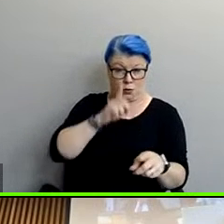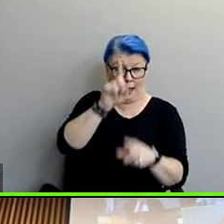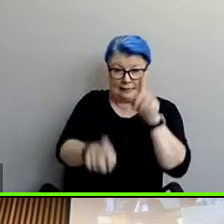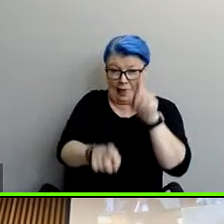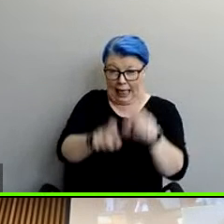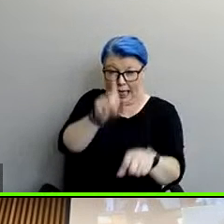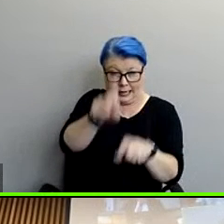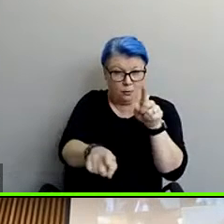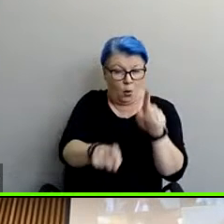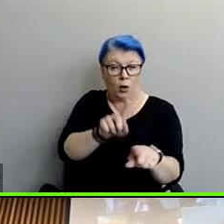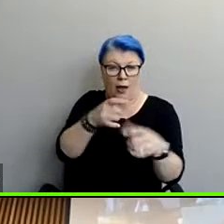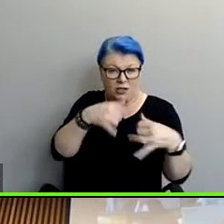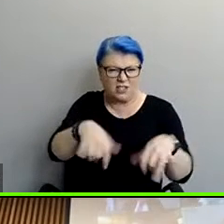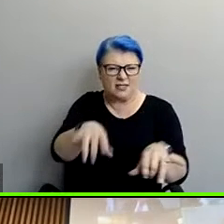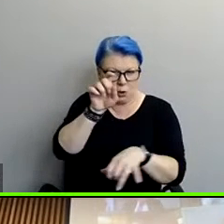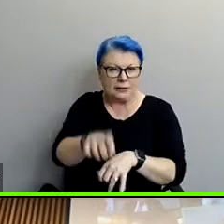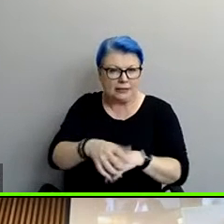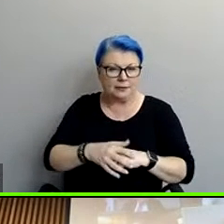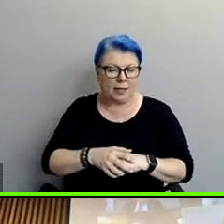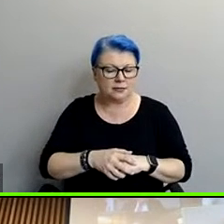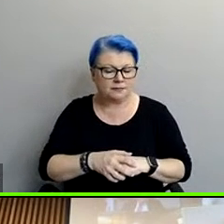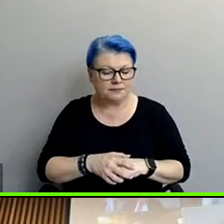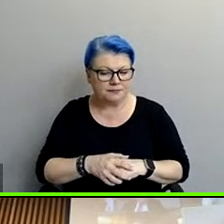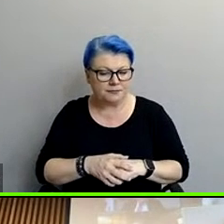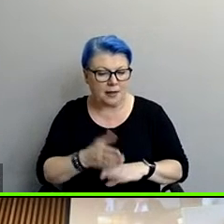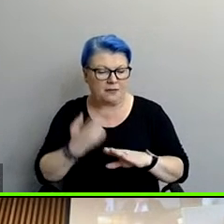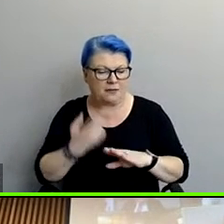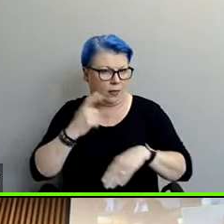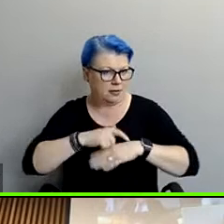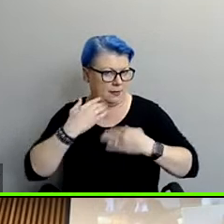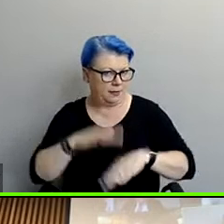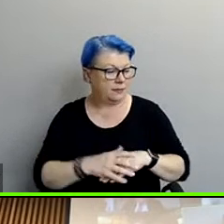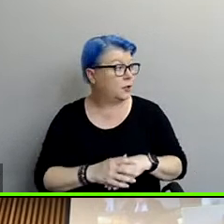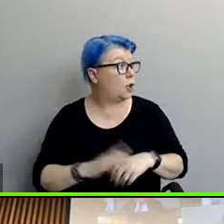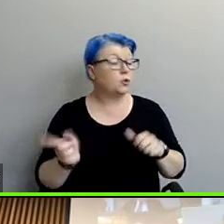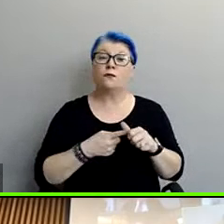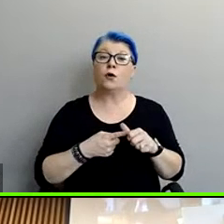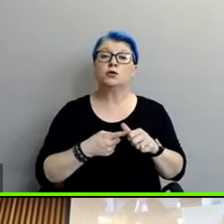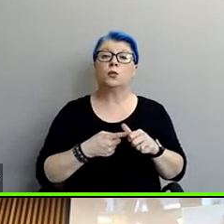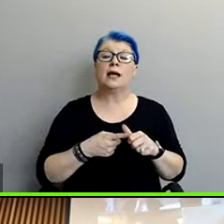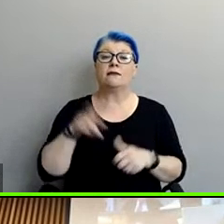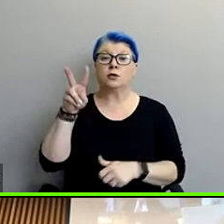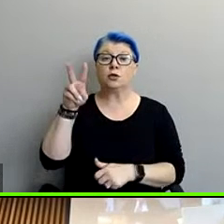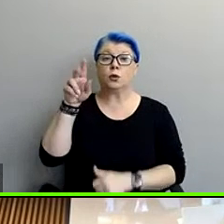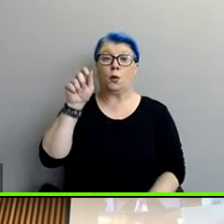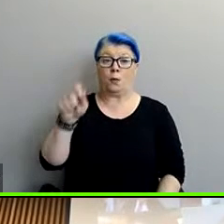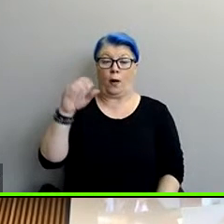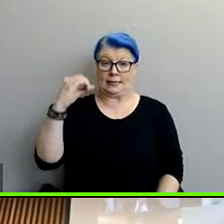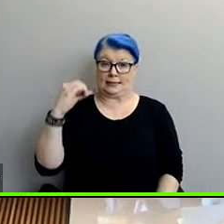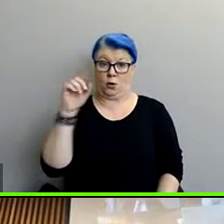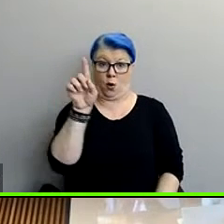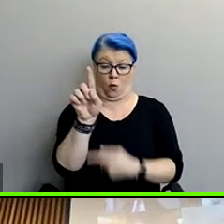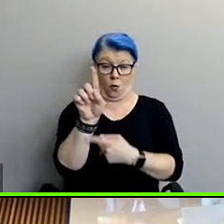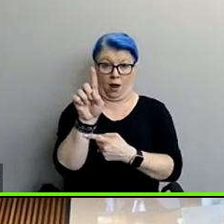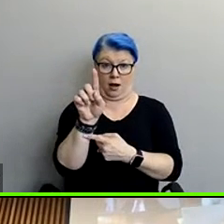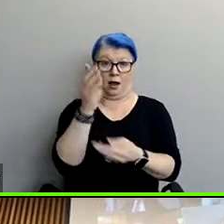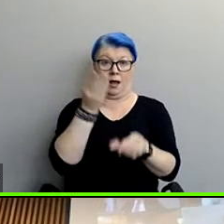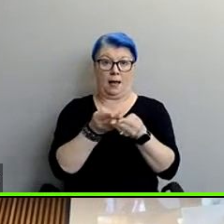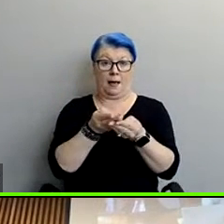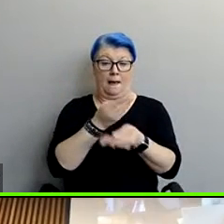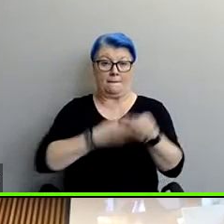time. First on the agenda, we have 2.01, the budget presentation